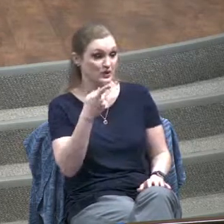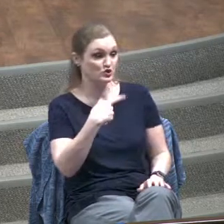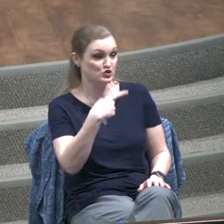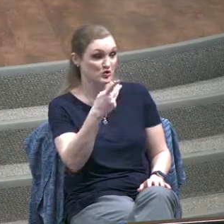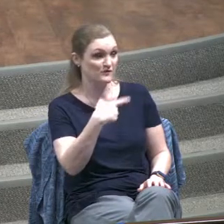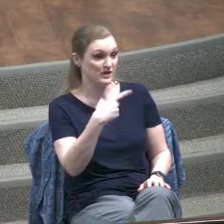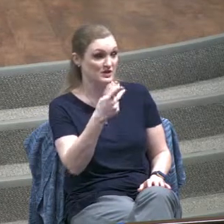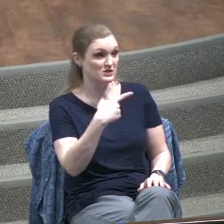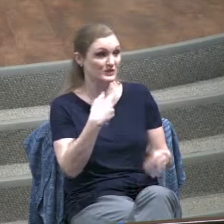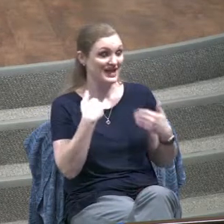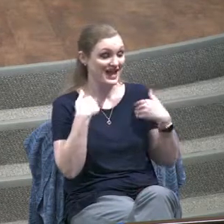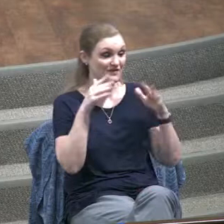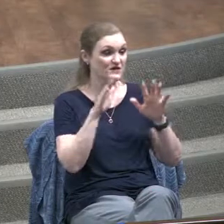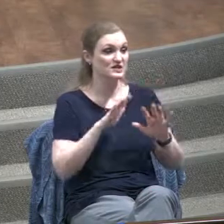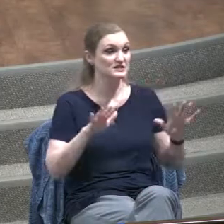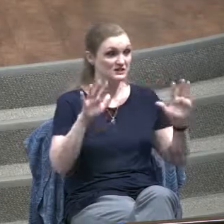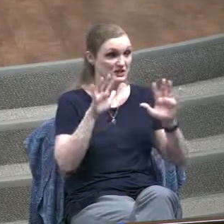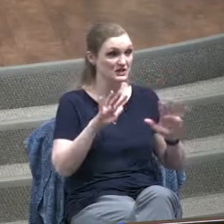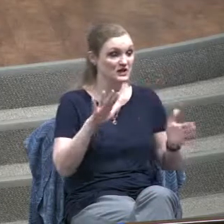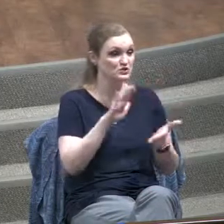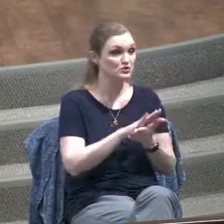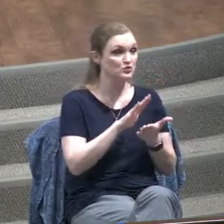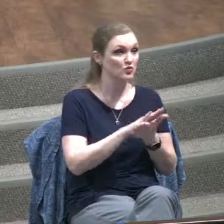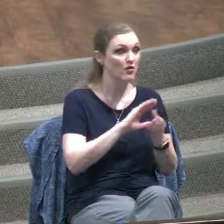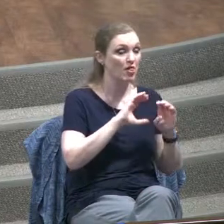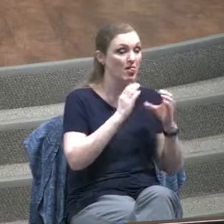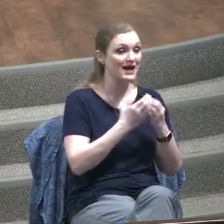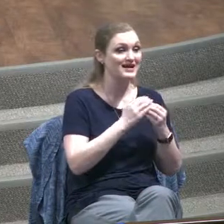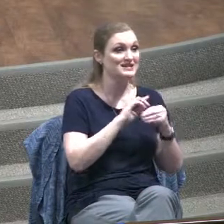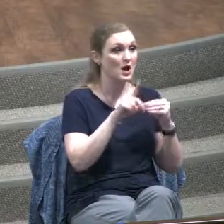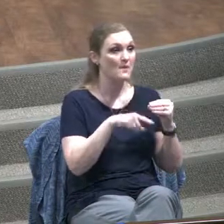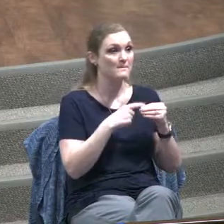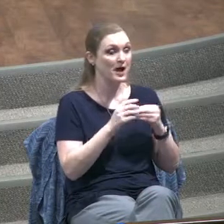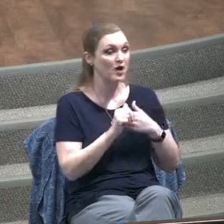a Sunday school course on leadership